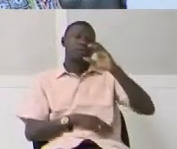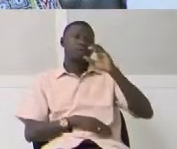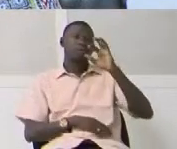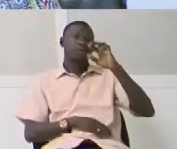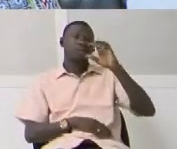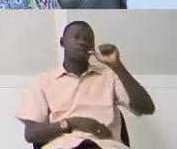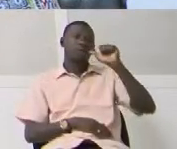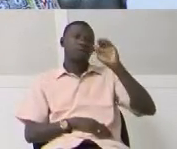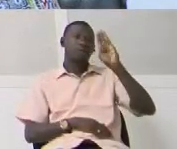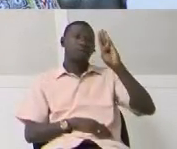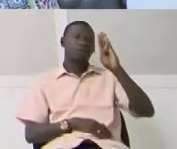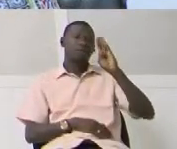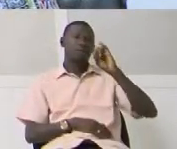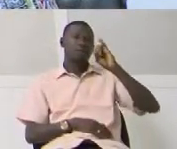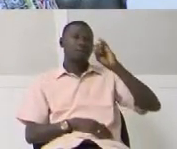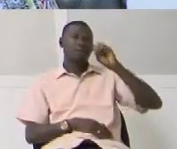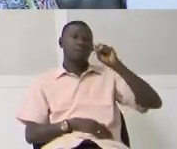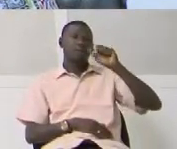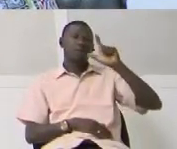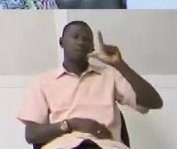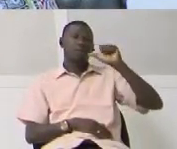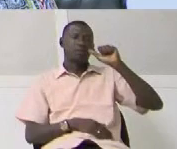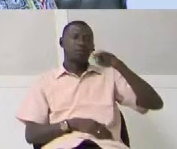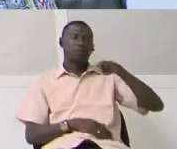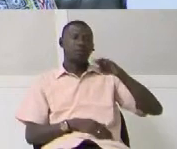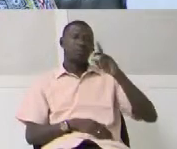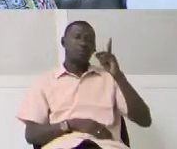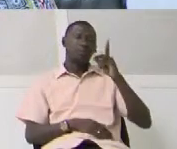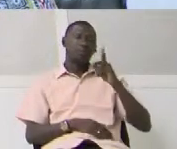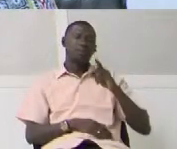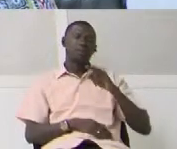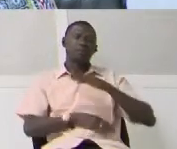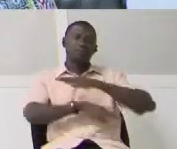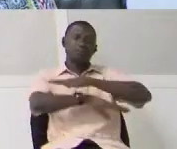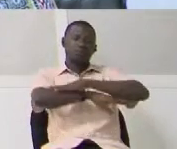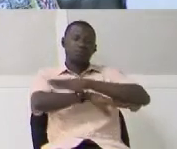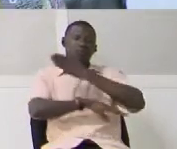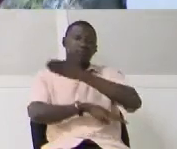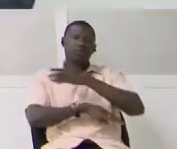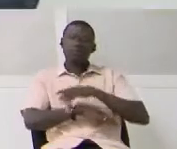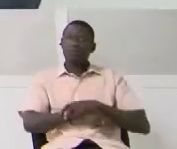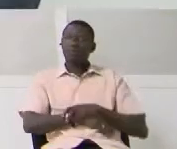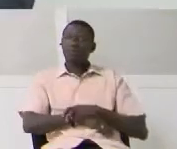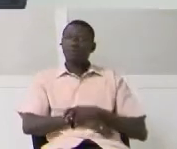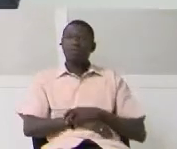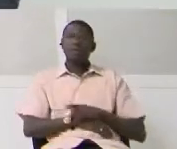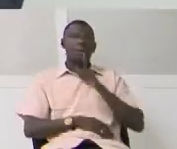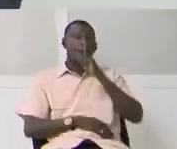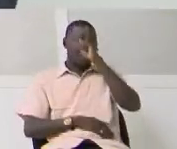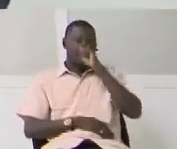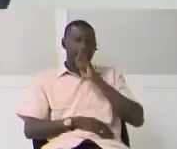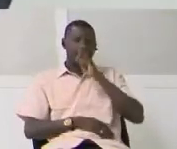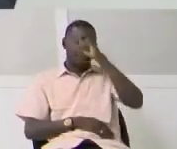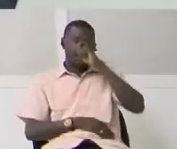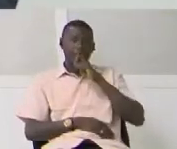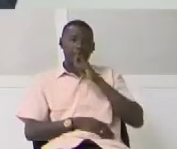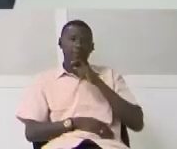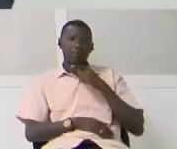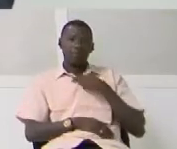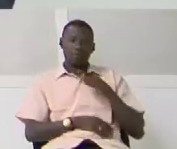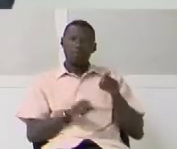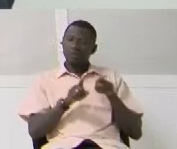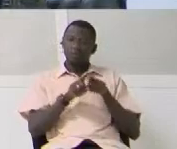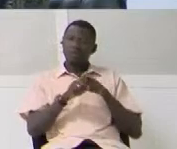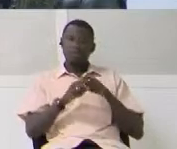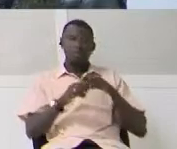Mama Kande. Mama Kande. You know them school, Crab Island. We went to school, Crab Island. Deputy Governor Basseku